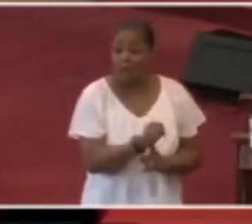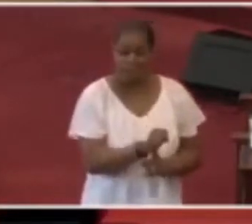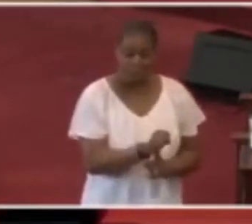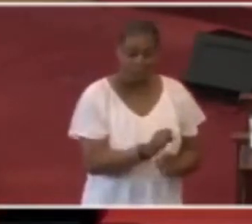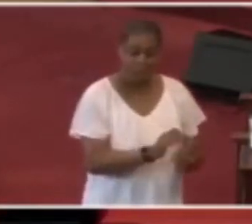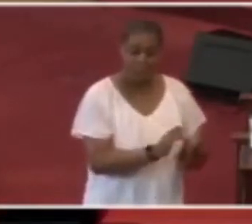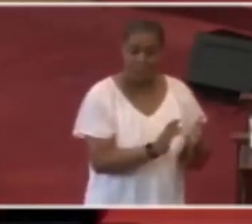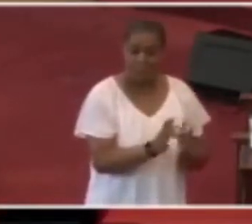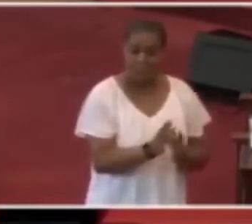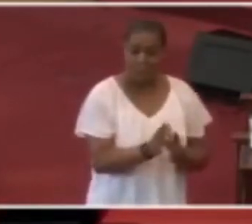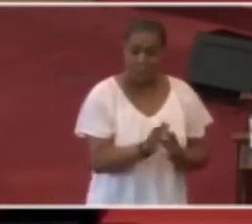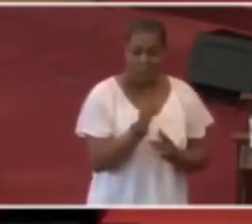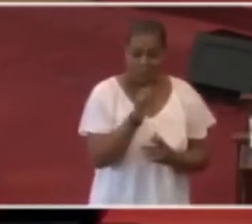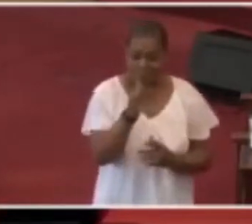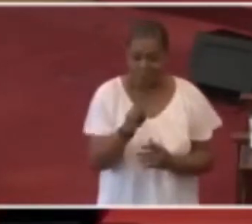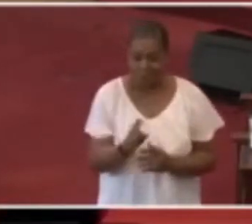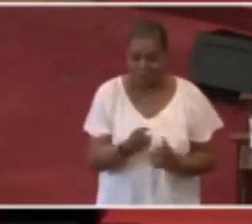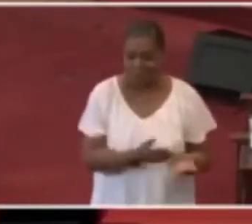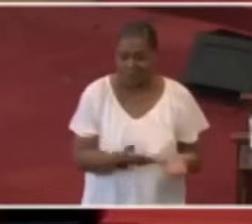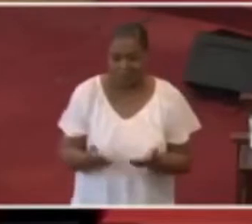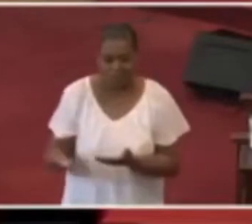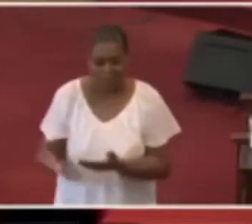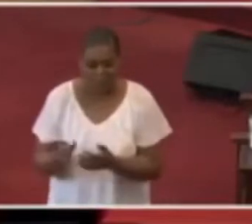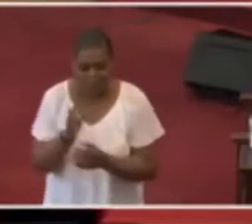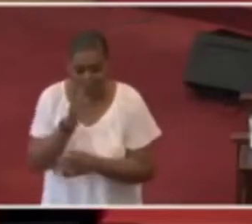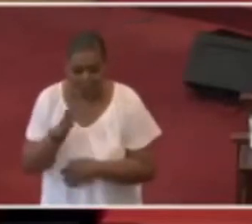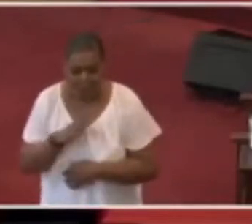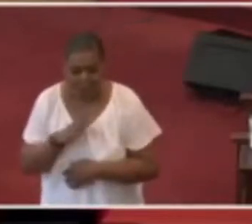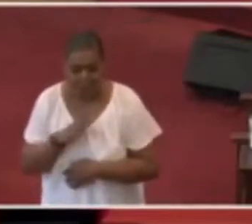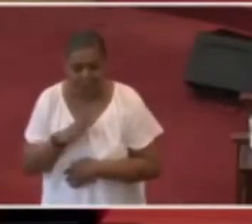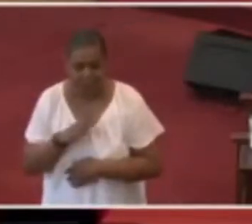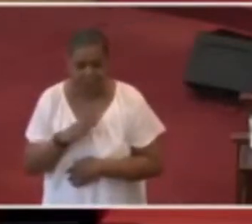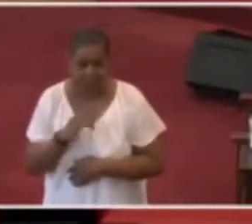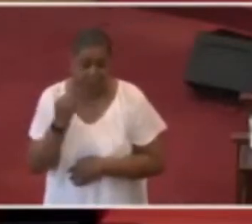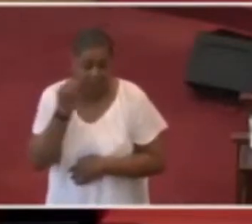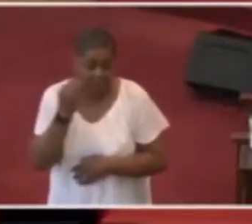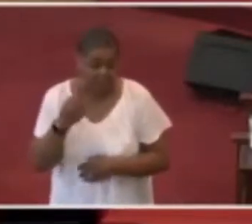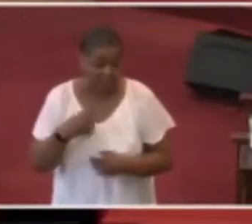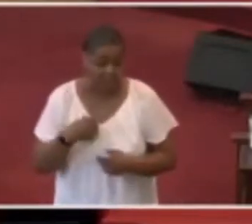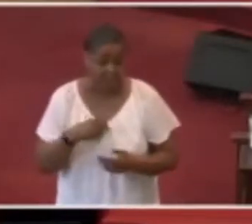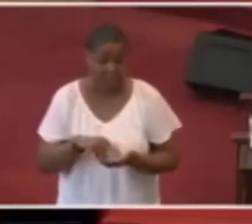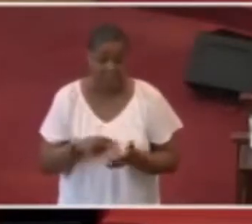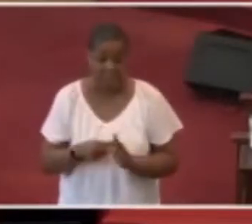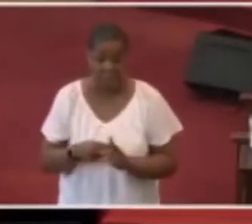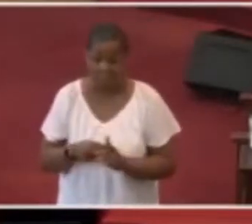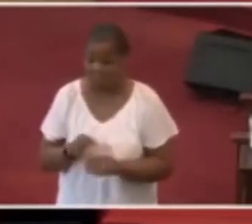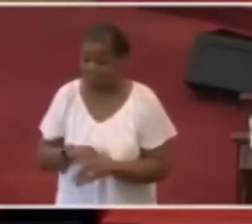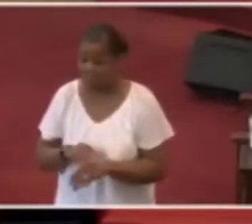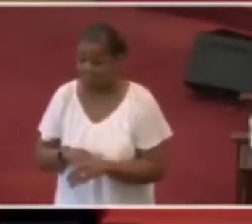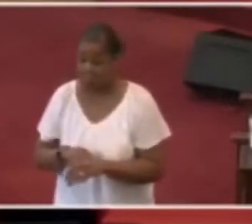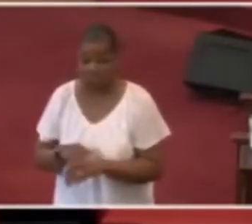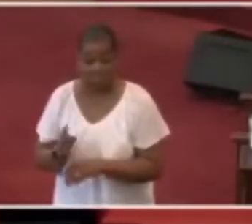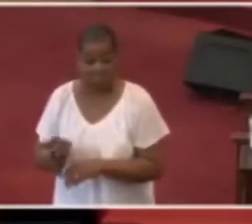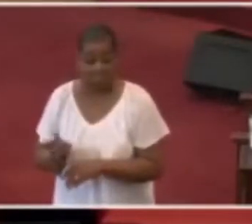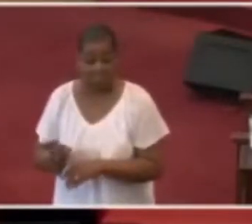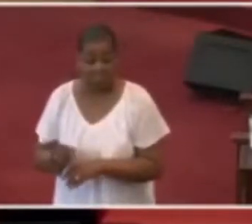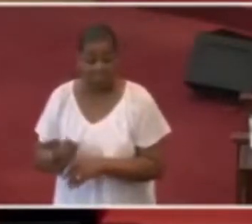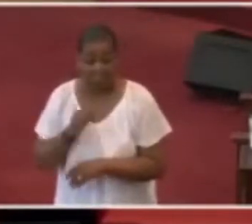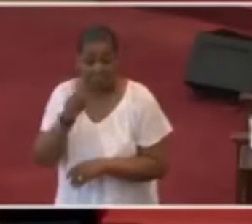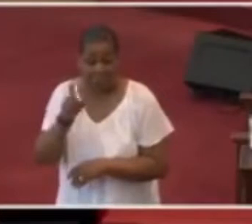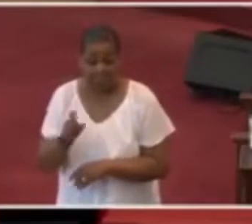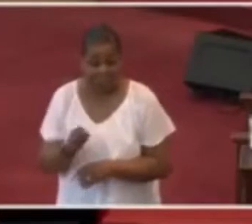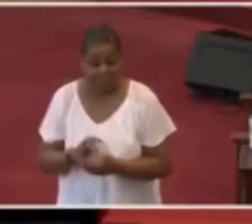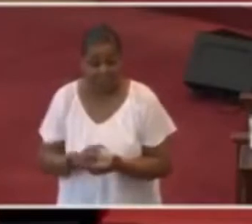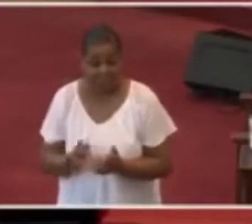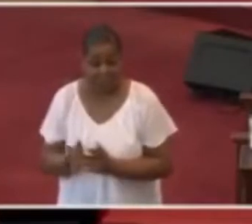They didn't need to push the woman in front of him like this. If they had intentions to judge and to punish her, they didn't need Jesus'